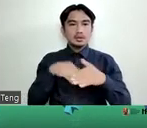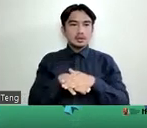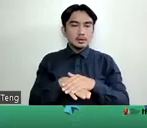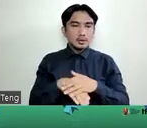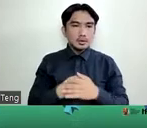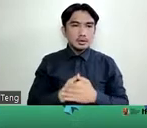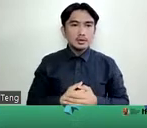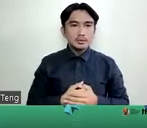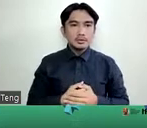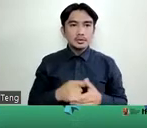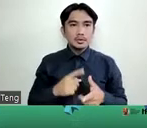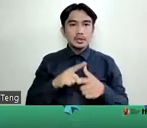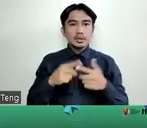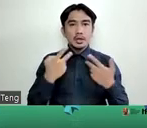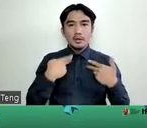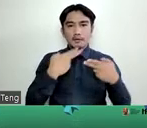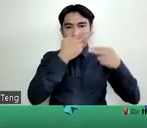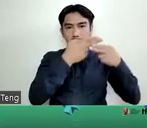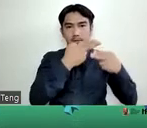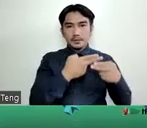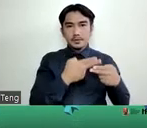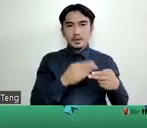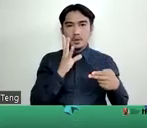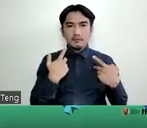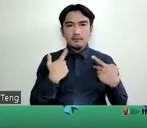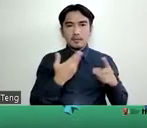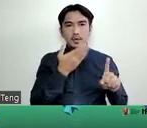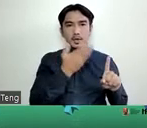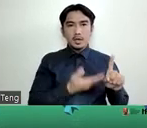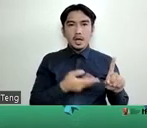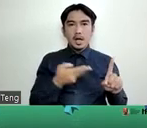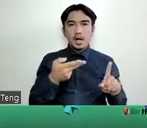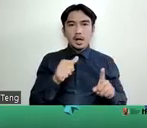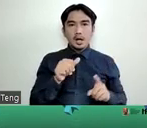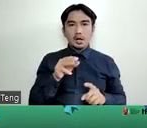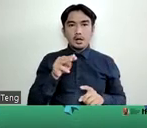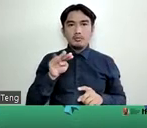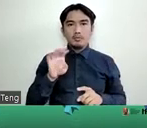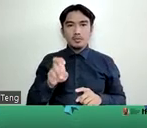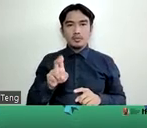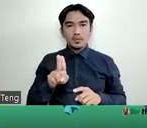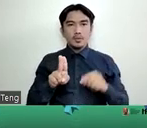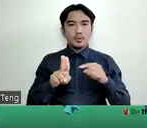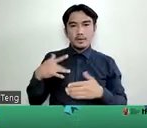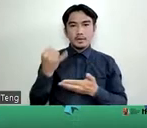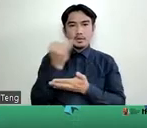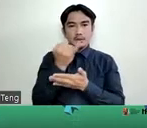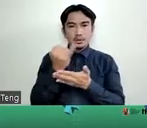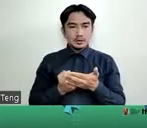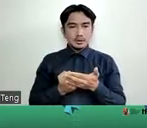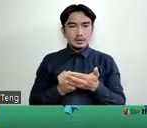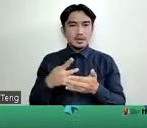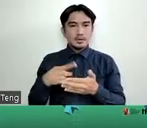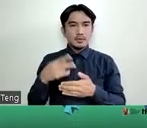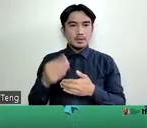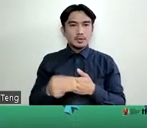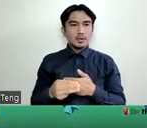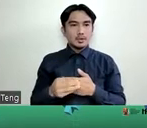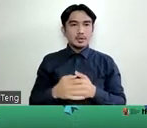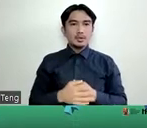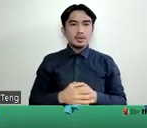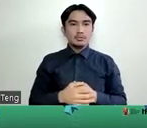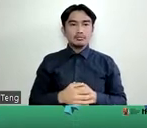our top incubated projects, we have here Hamu from our fashion design and merchandising program. So they